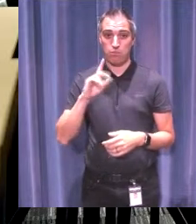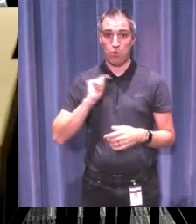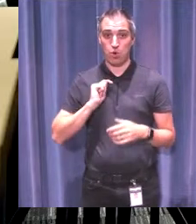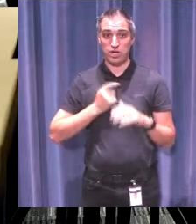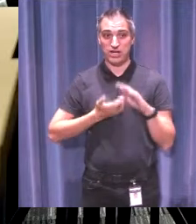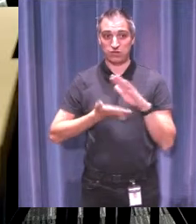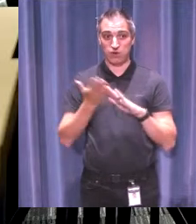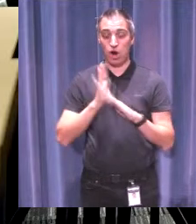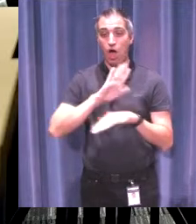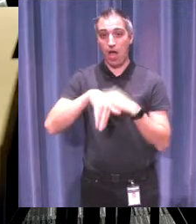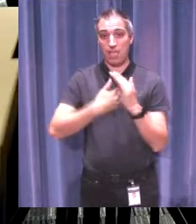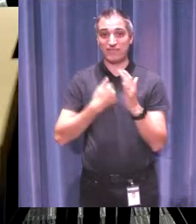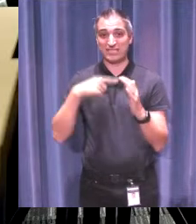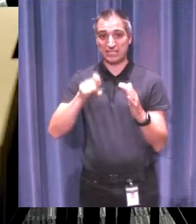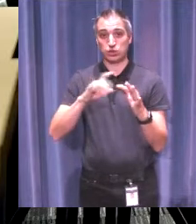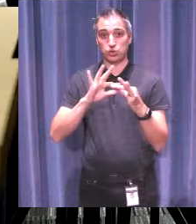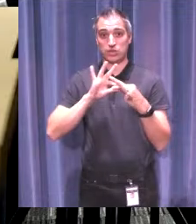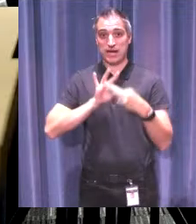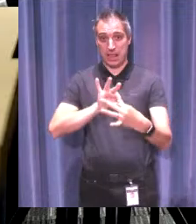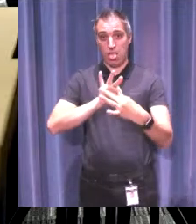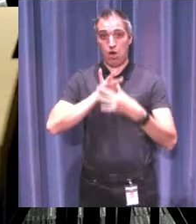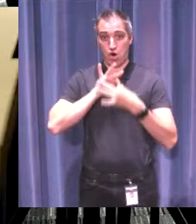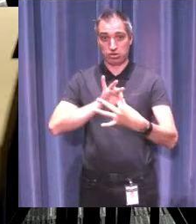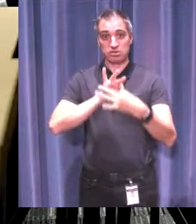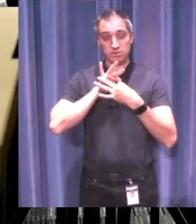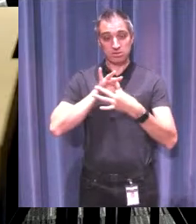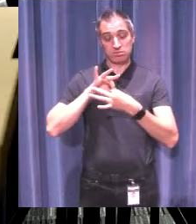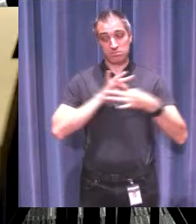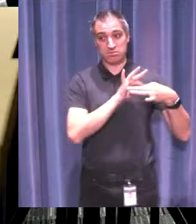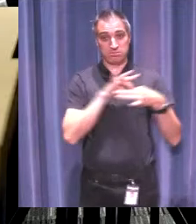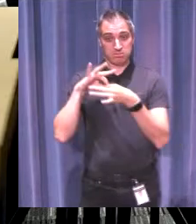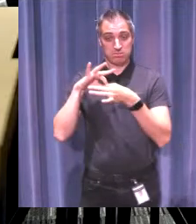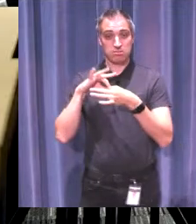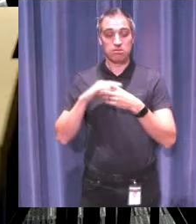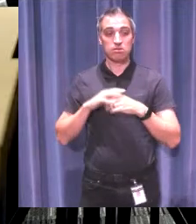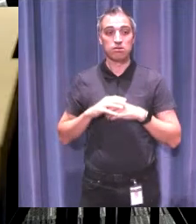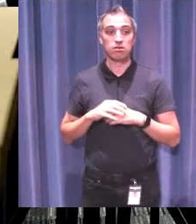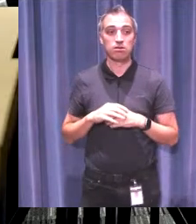us need to get along. And I believe that